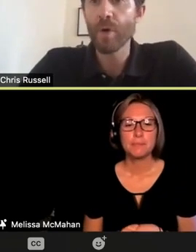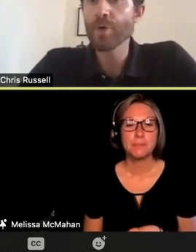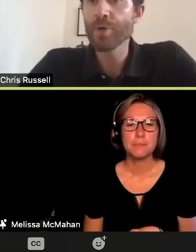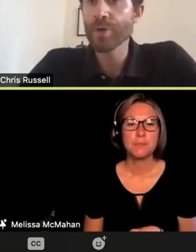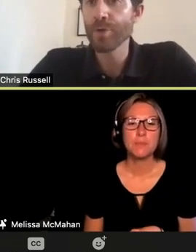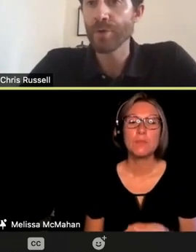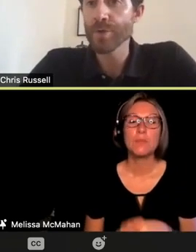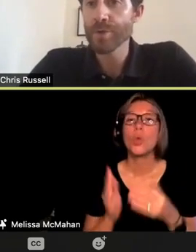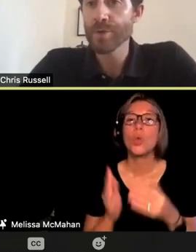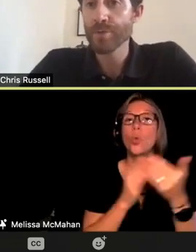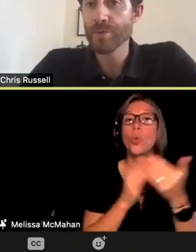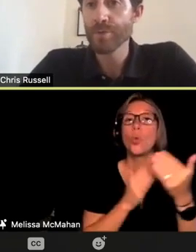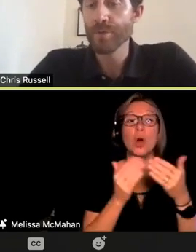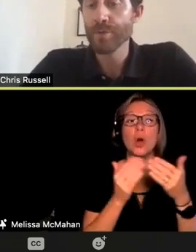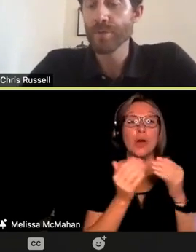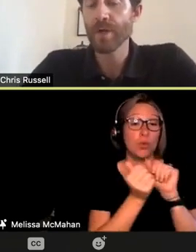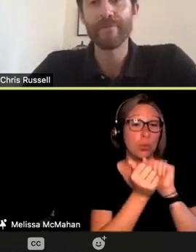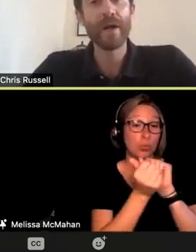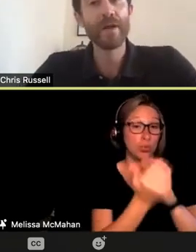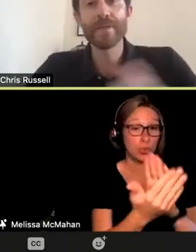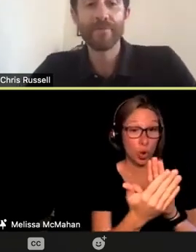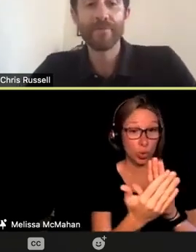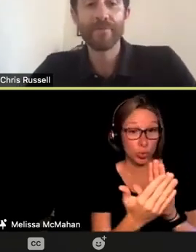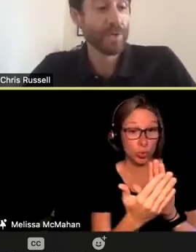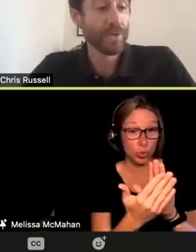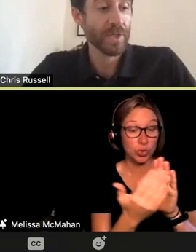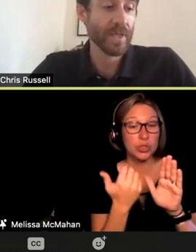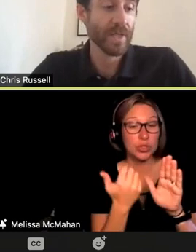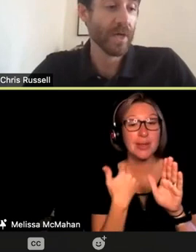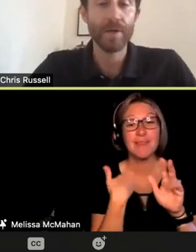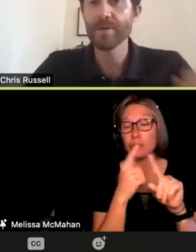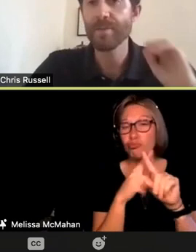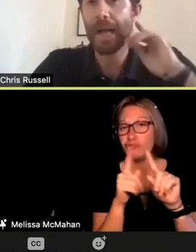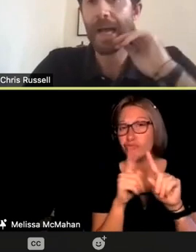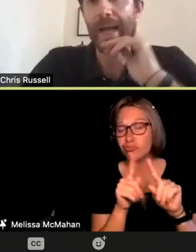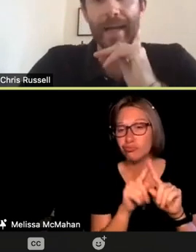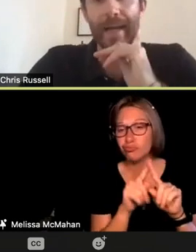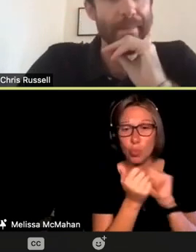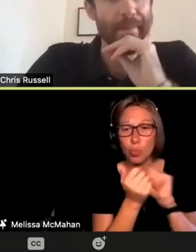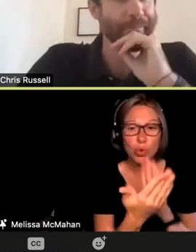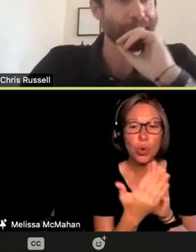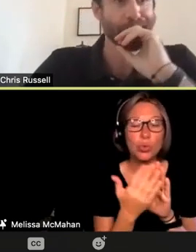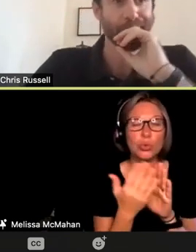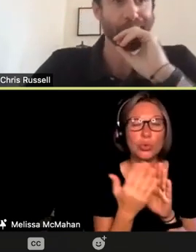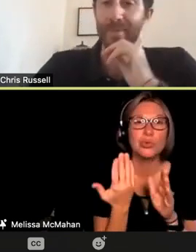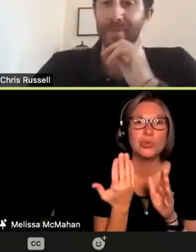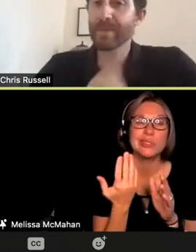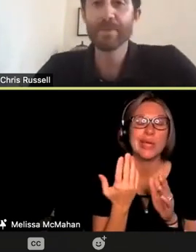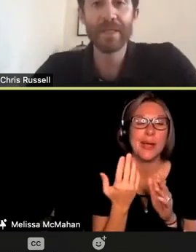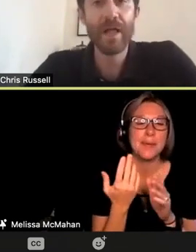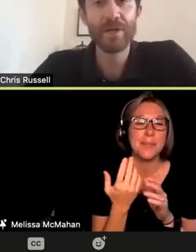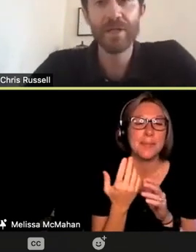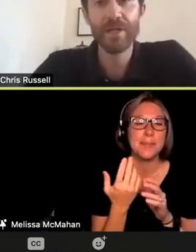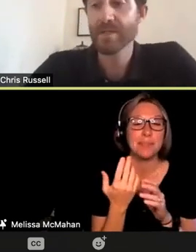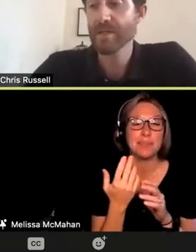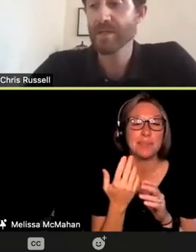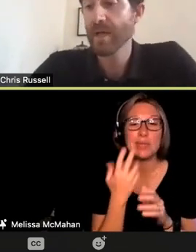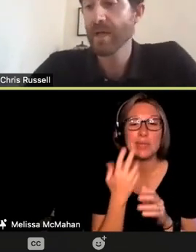Whatever approach you use, there are various different approaches that are used by